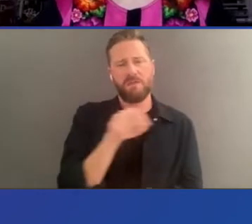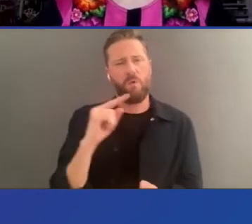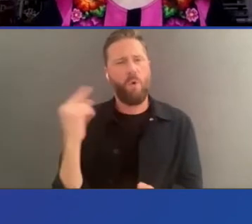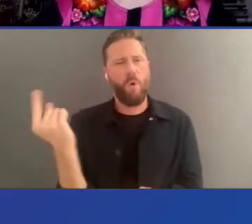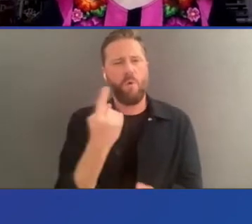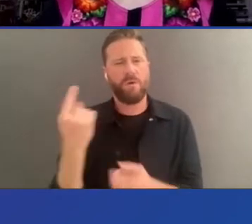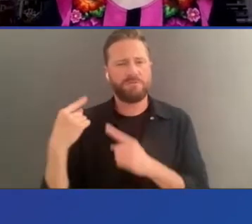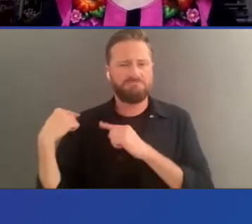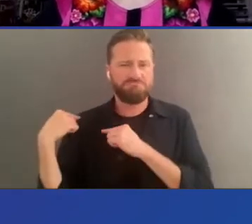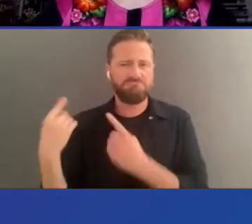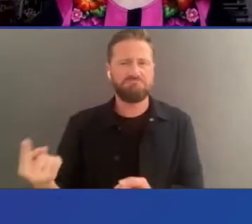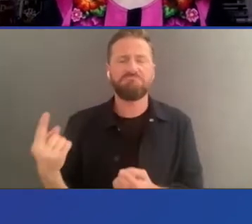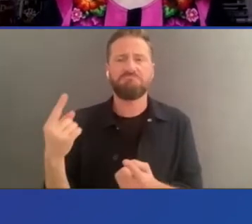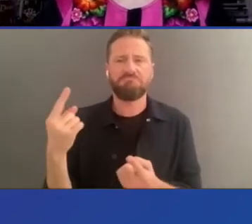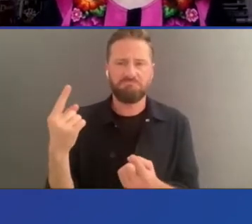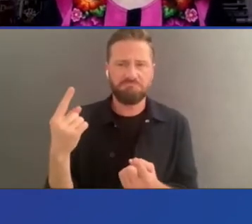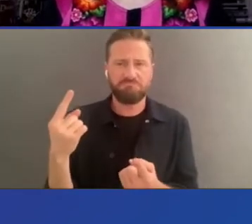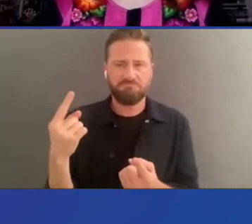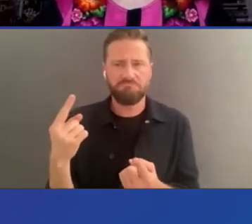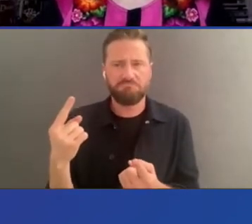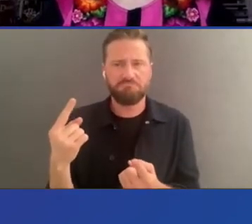been